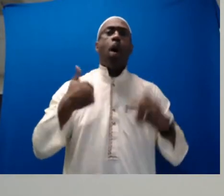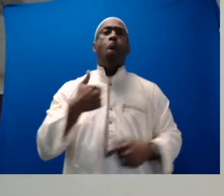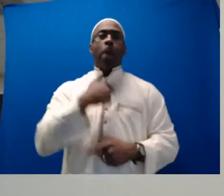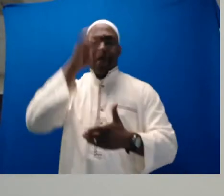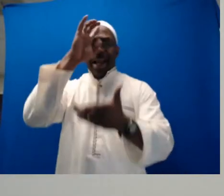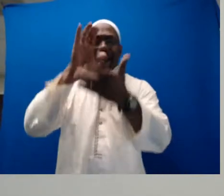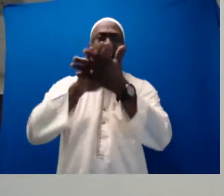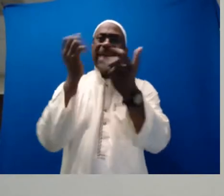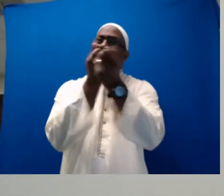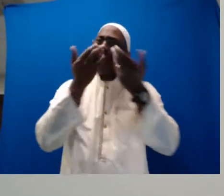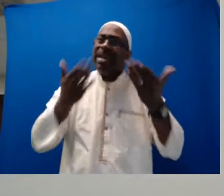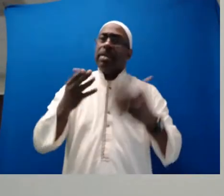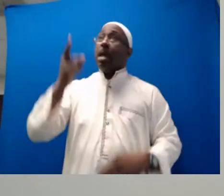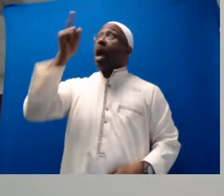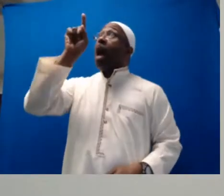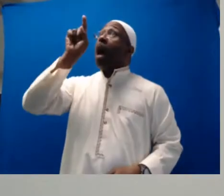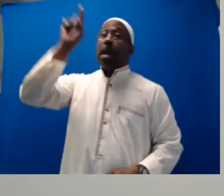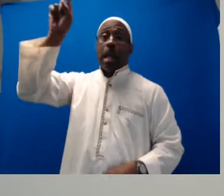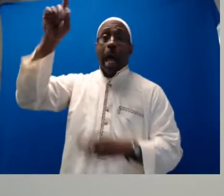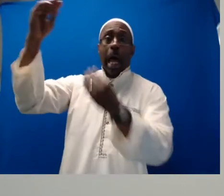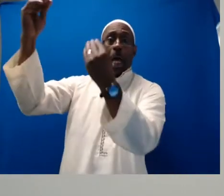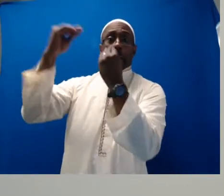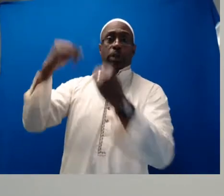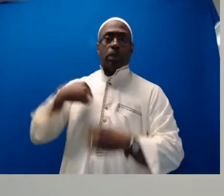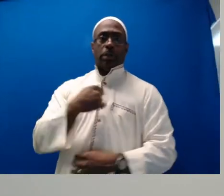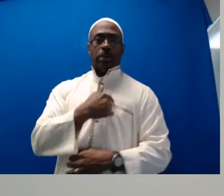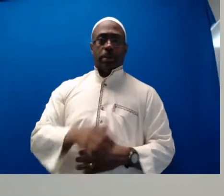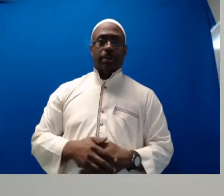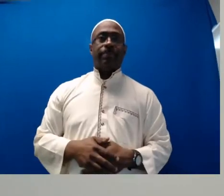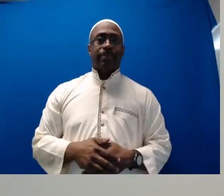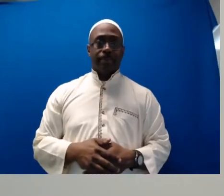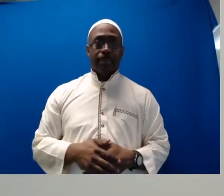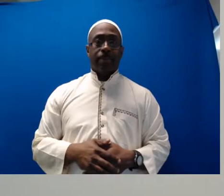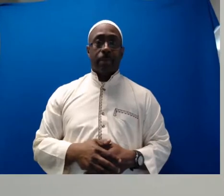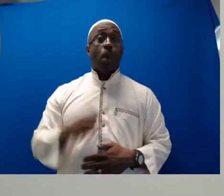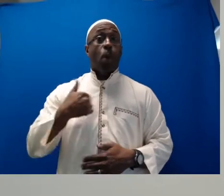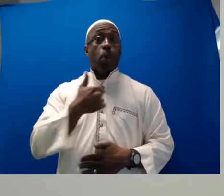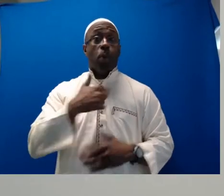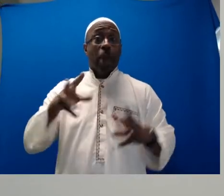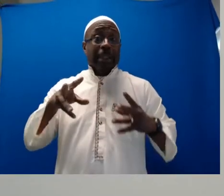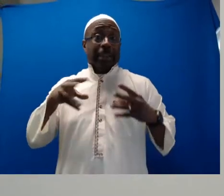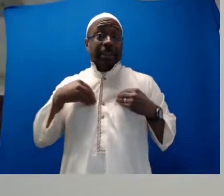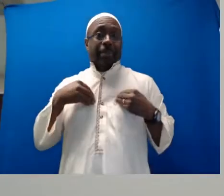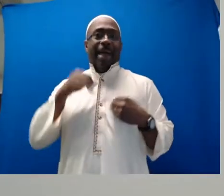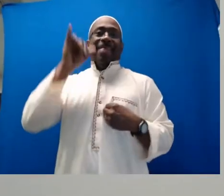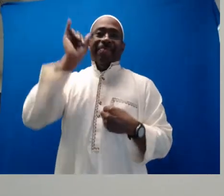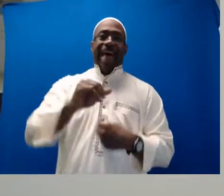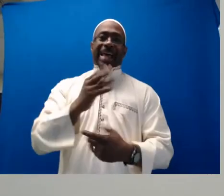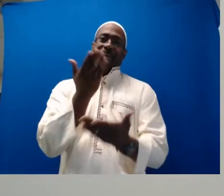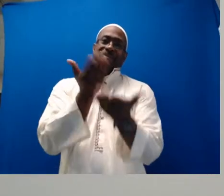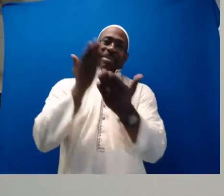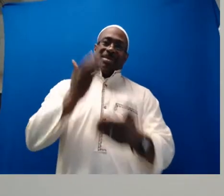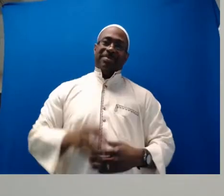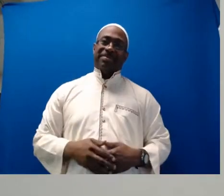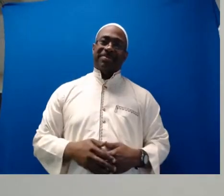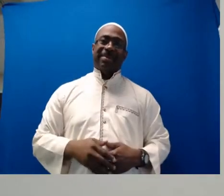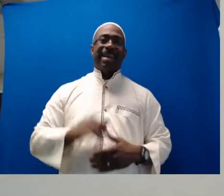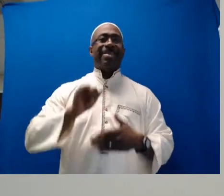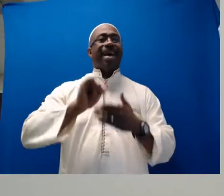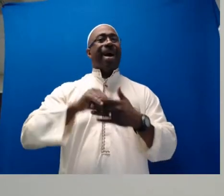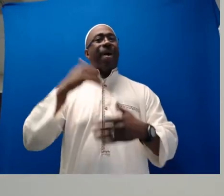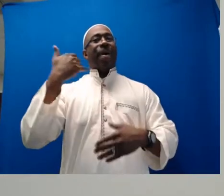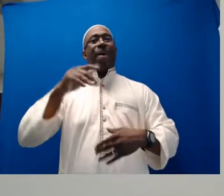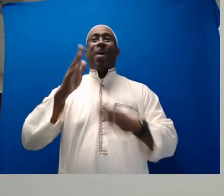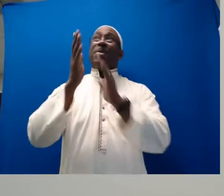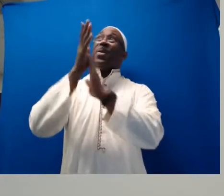in everything of what Allah Rabbul Alameen teaches us. And we accept it as fact. That's why Alhamdulillah, we